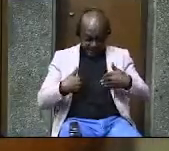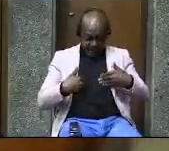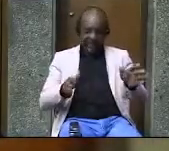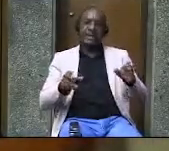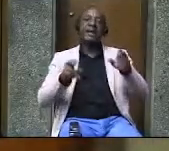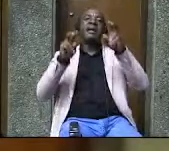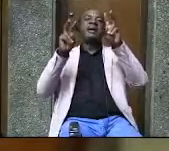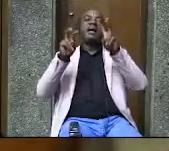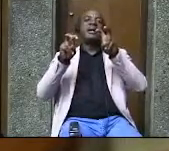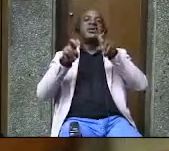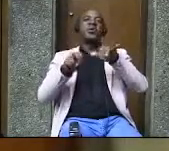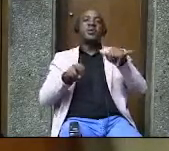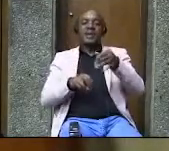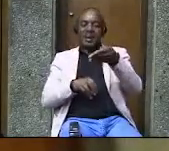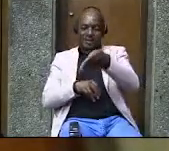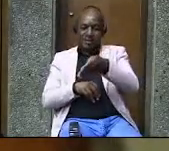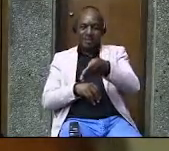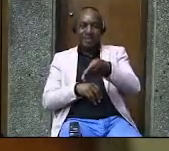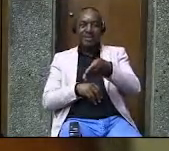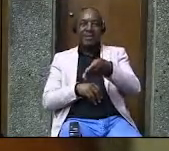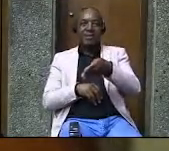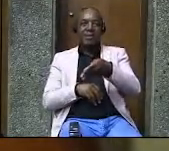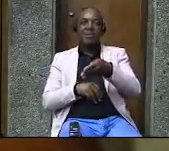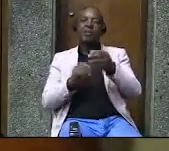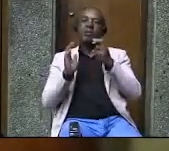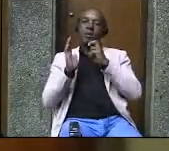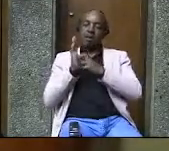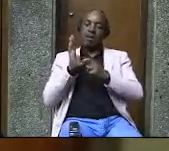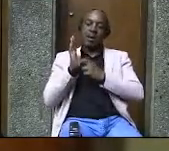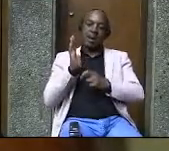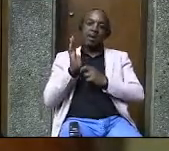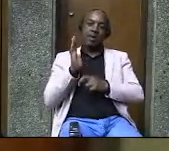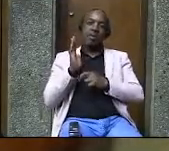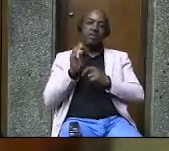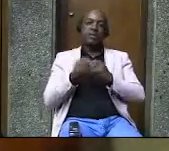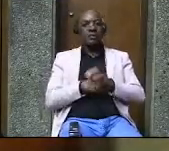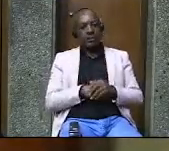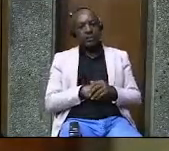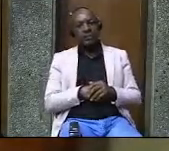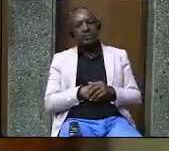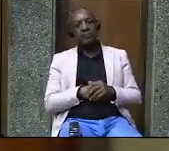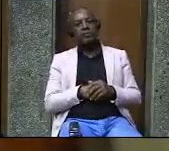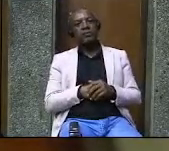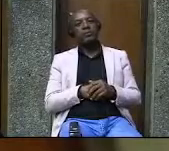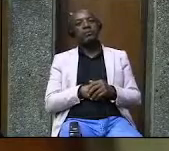currently on the state hands? Before we jump into